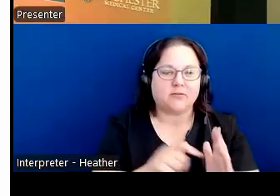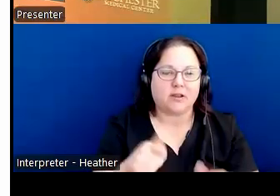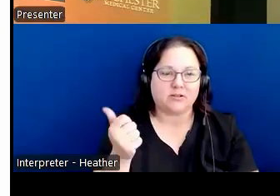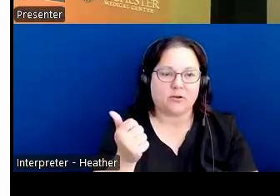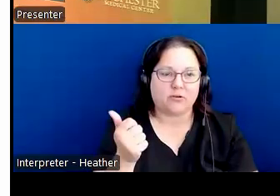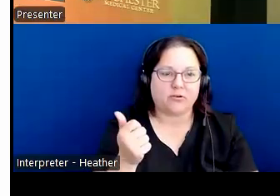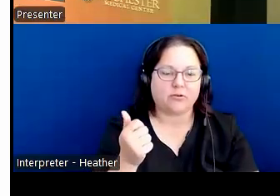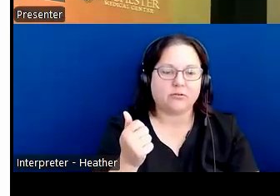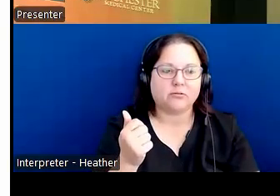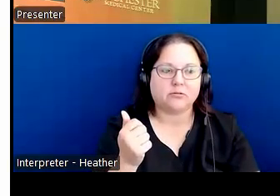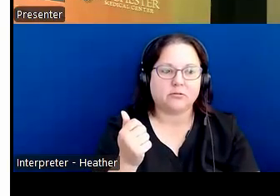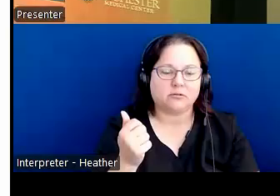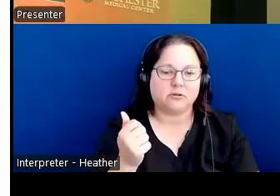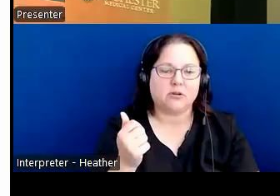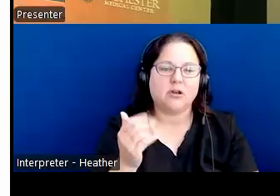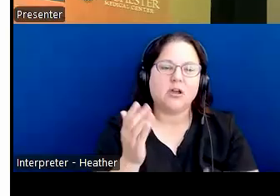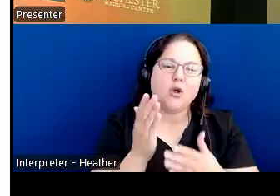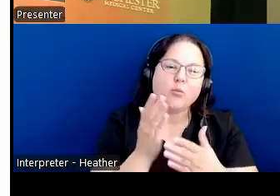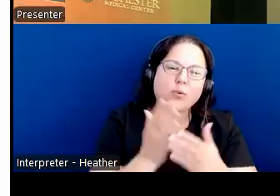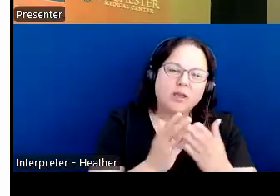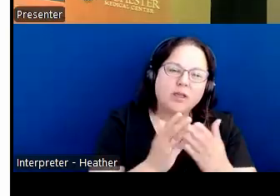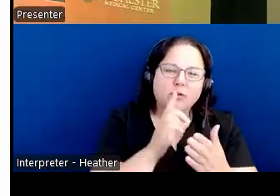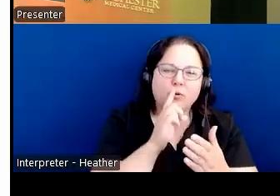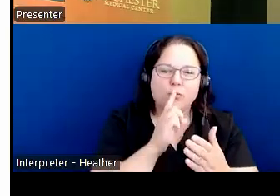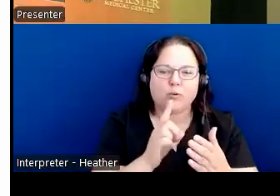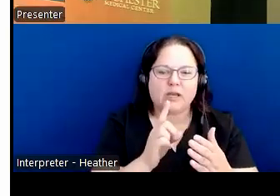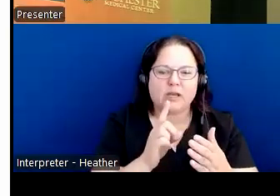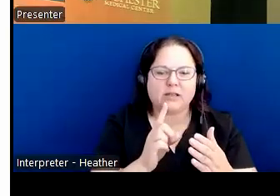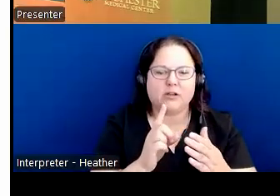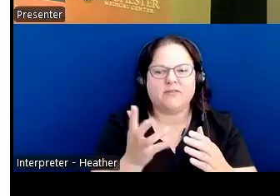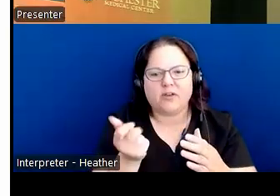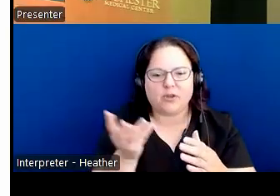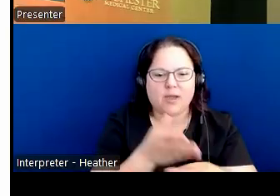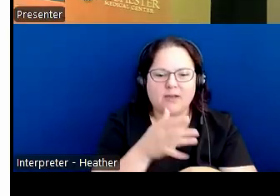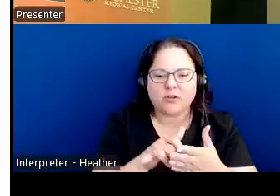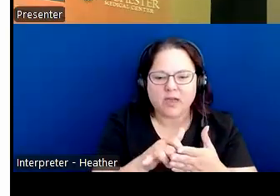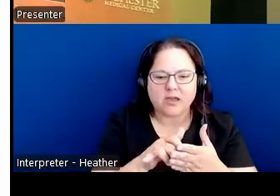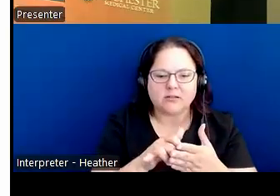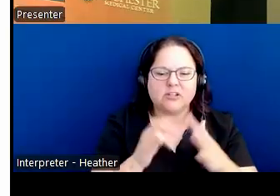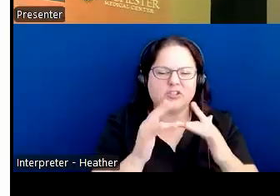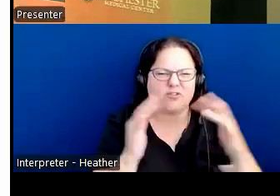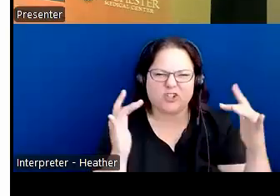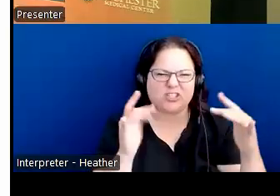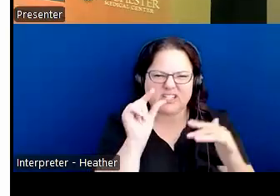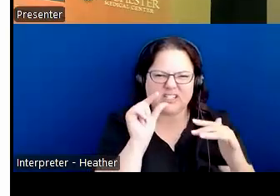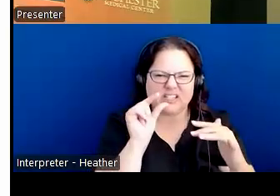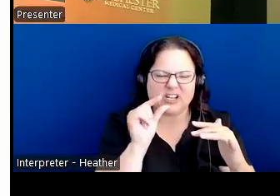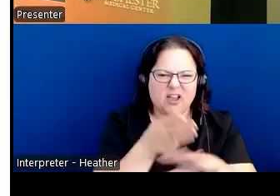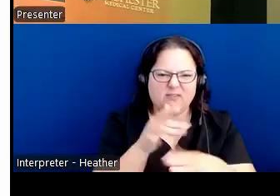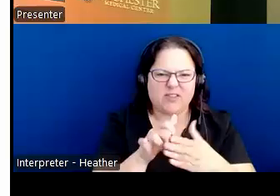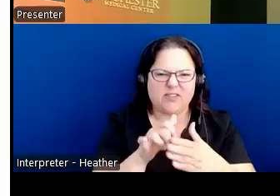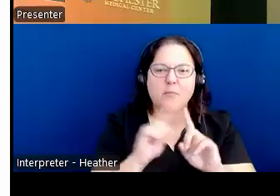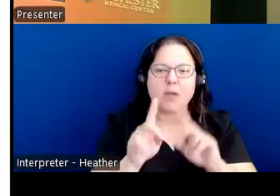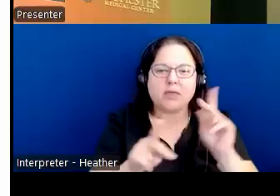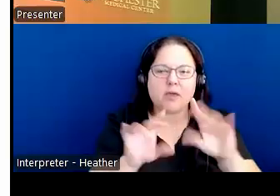with relatively little diversity after that. And you can also see that the patient population is about 45